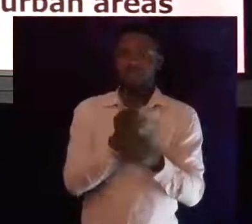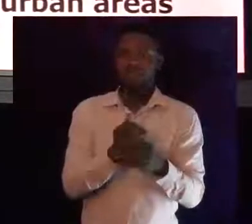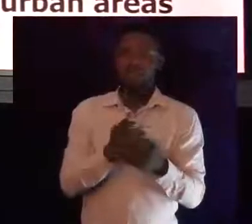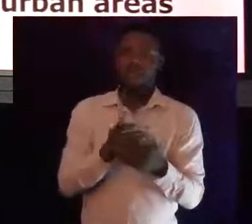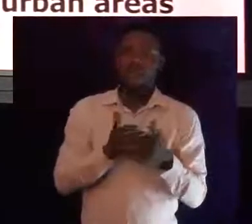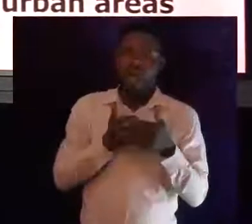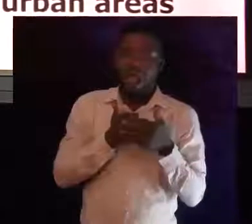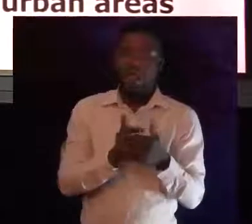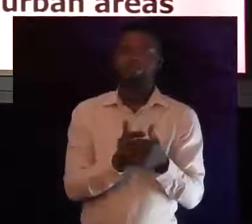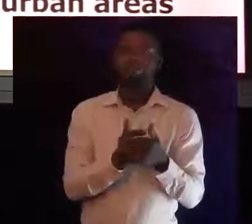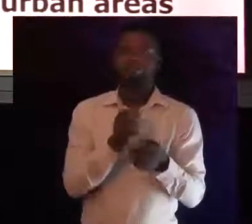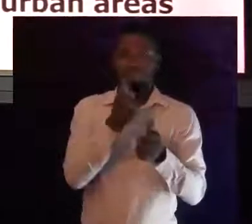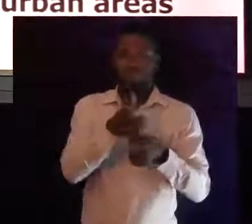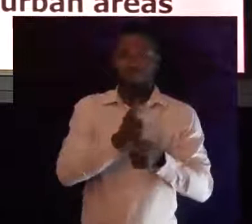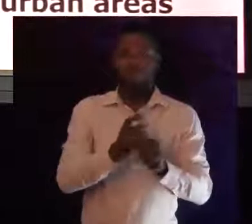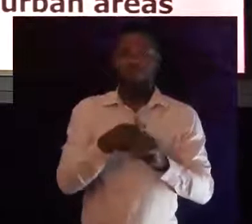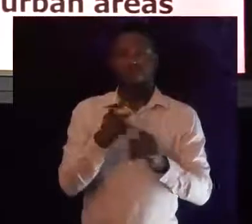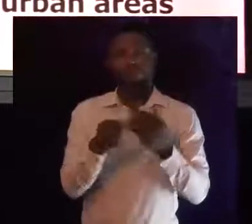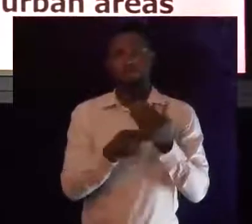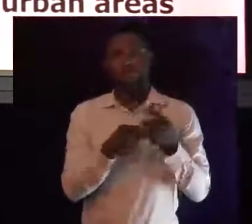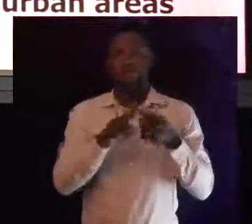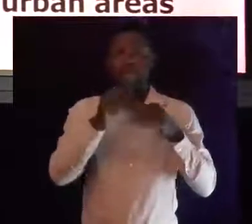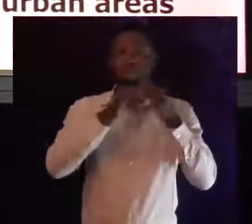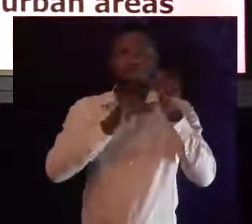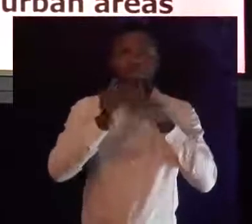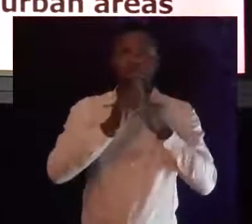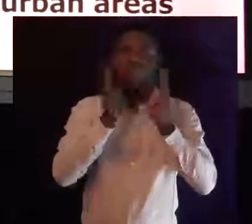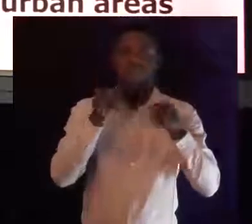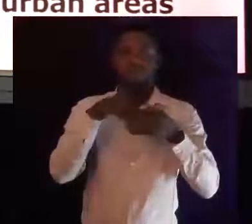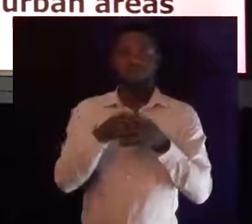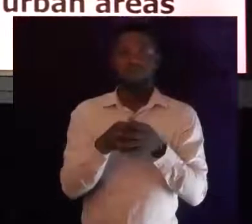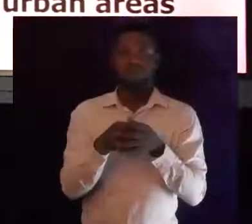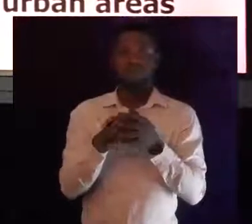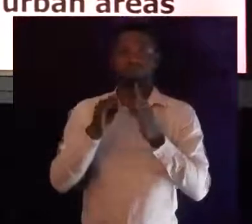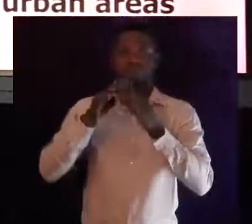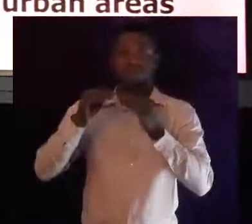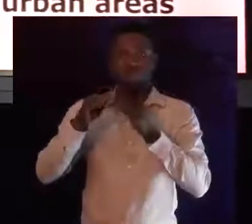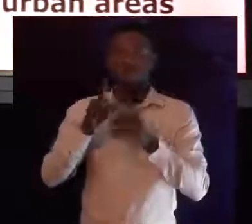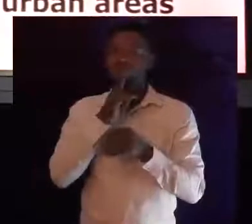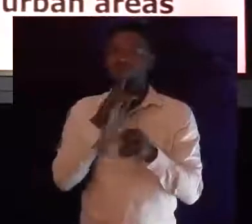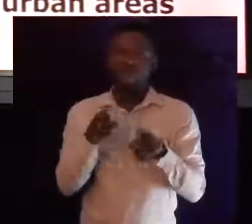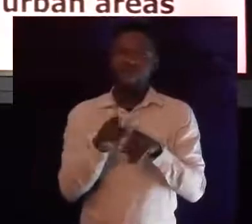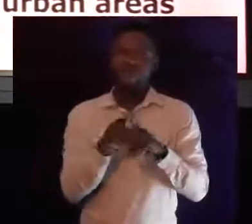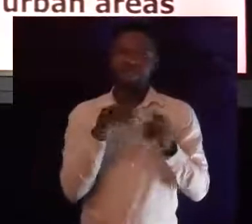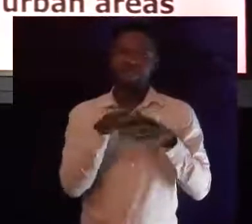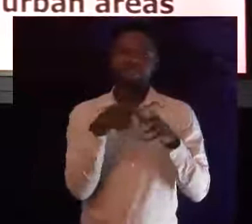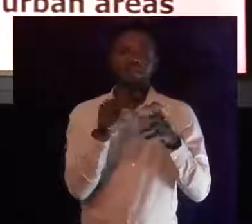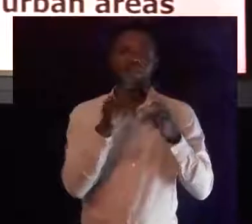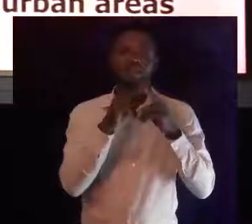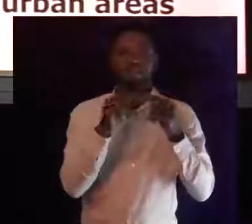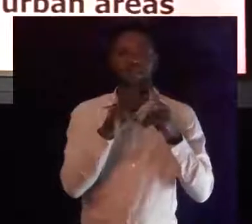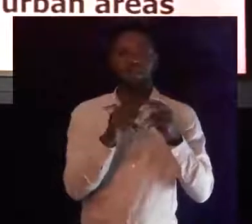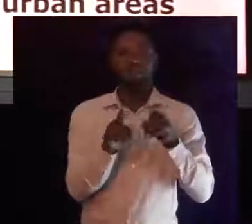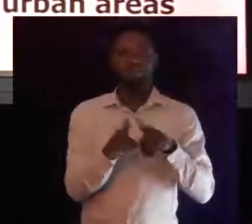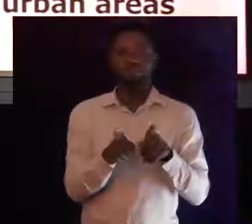get access to funds from different banks to build house in urban area, unlike the rural